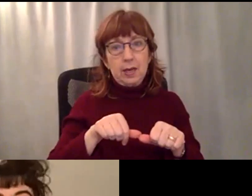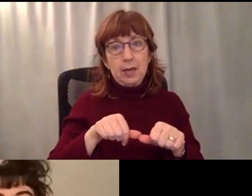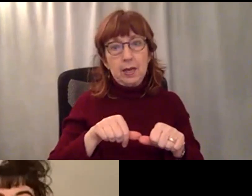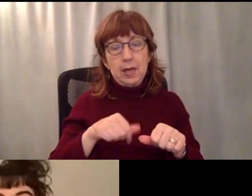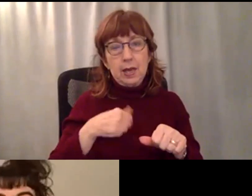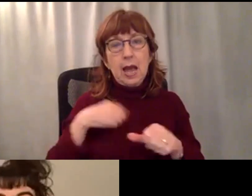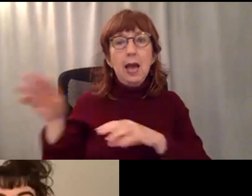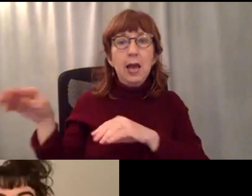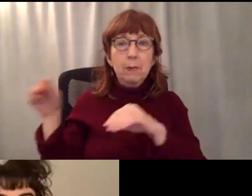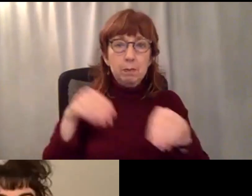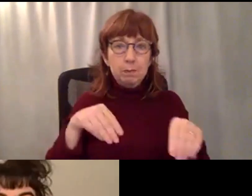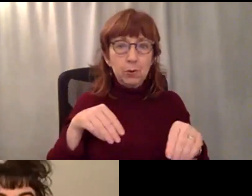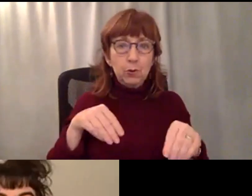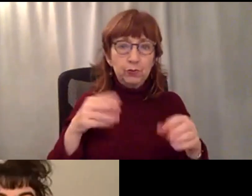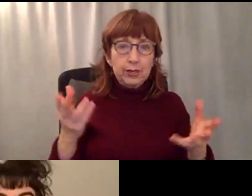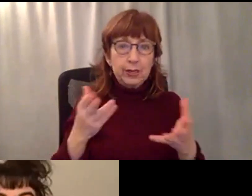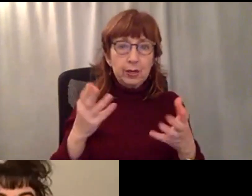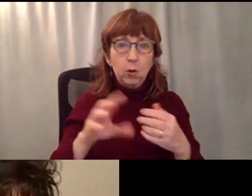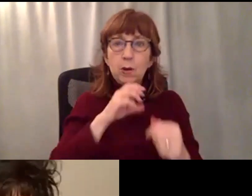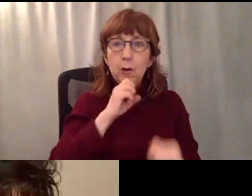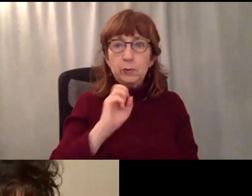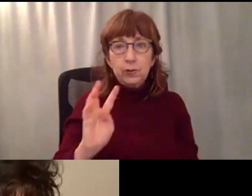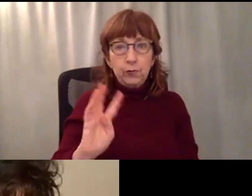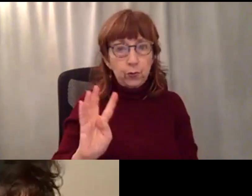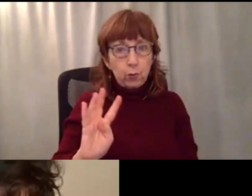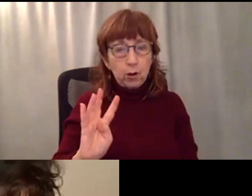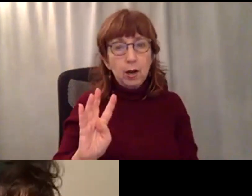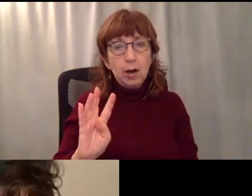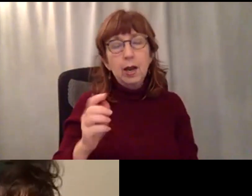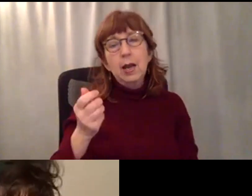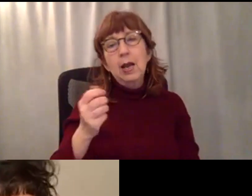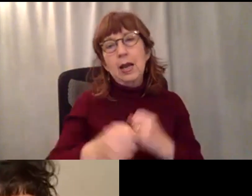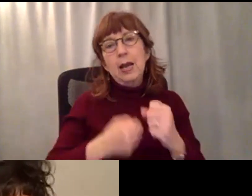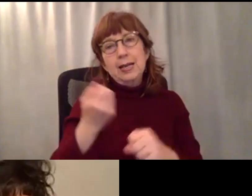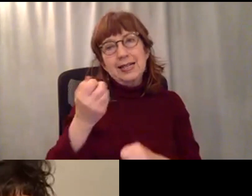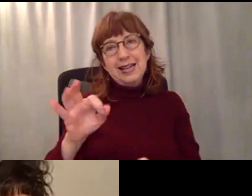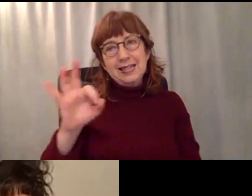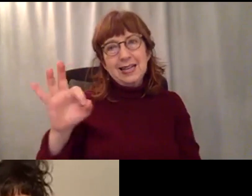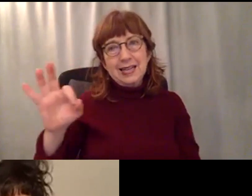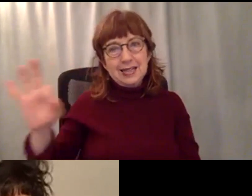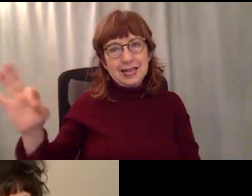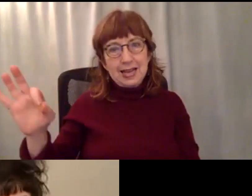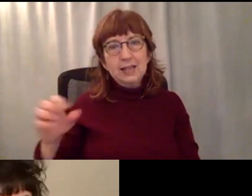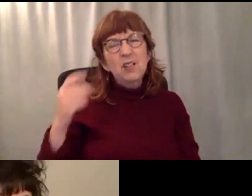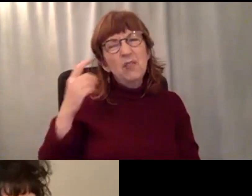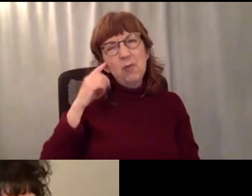I immigrated here when I was 4 years old in 1999 with my parents, you know, for better